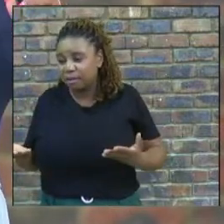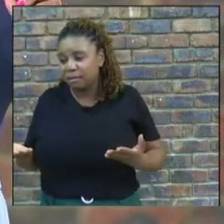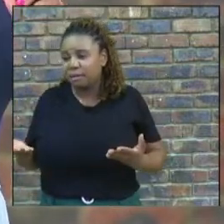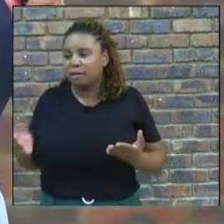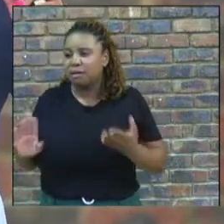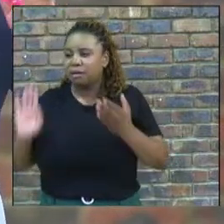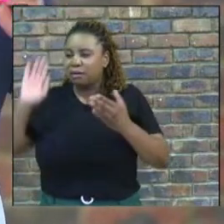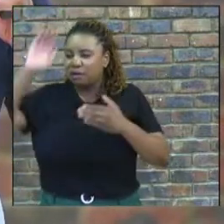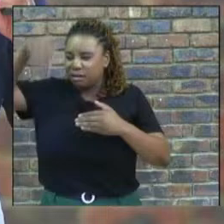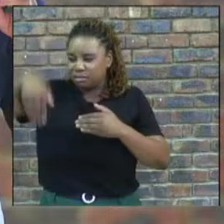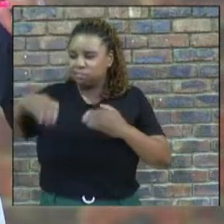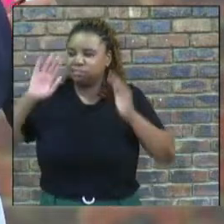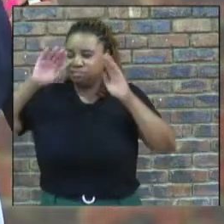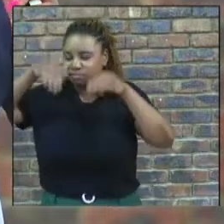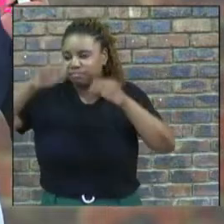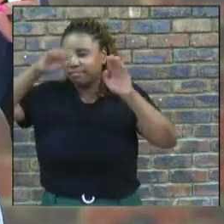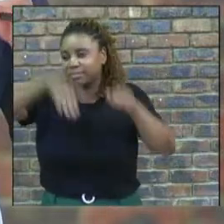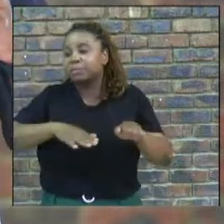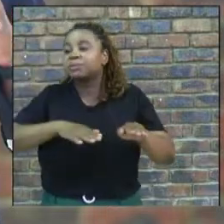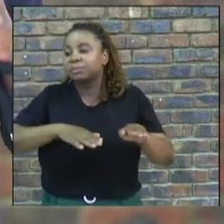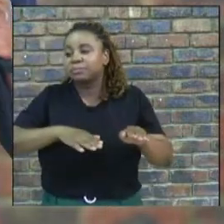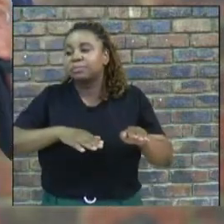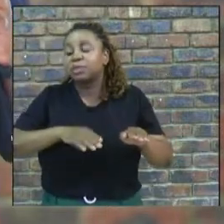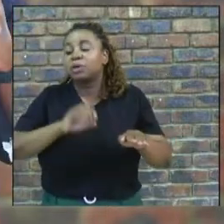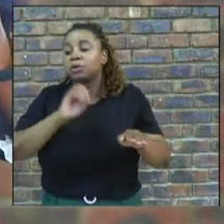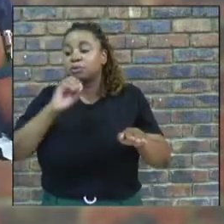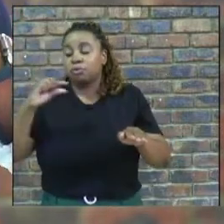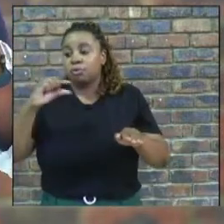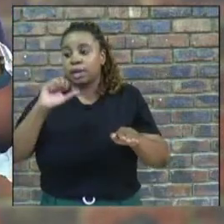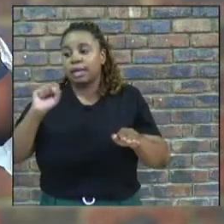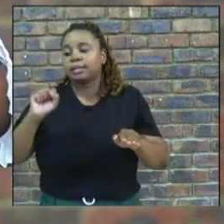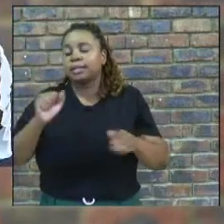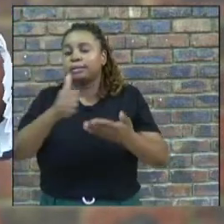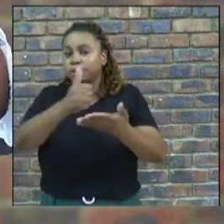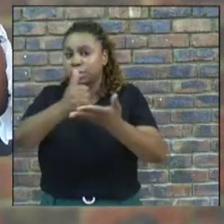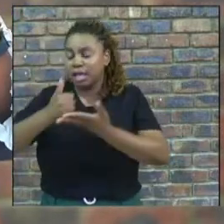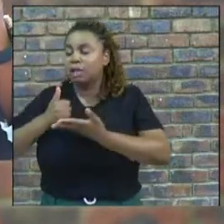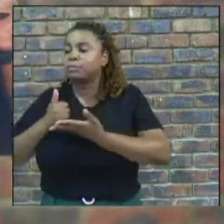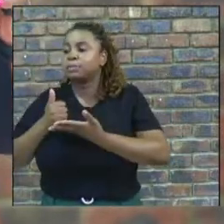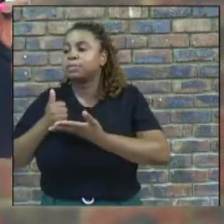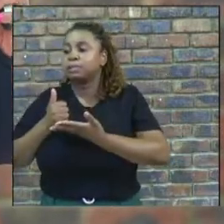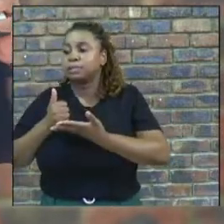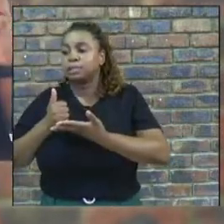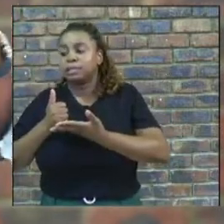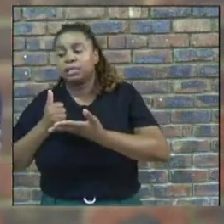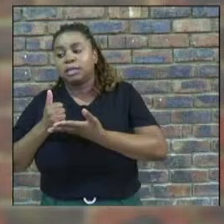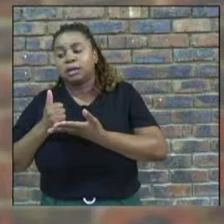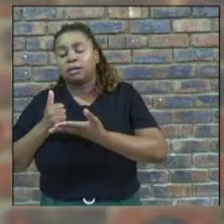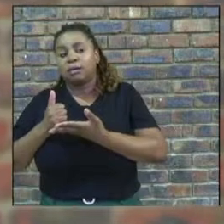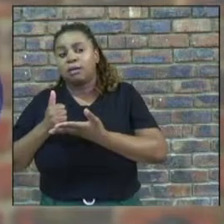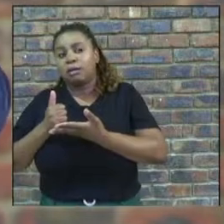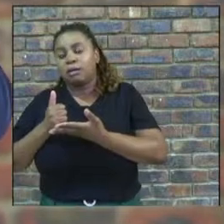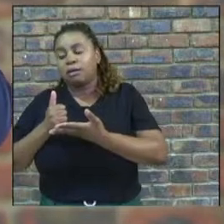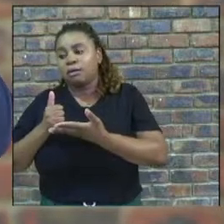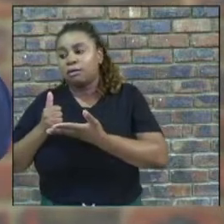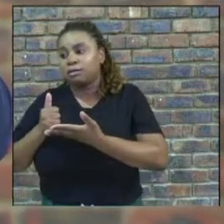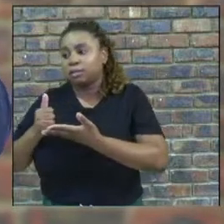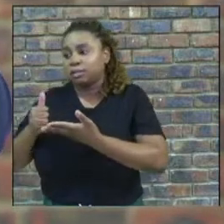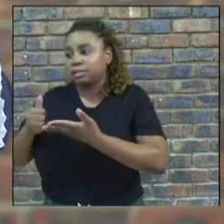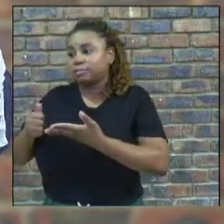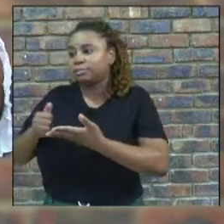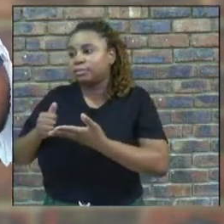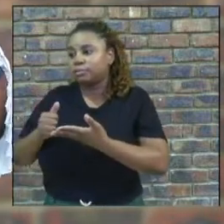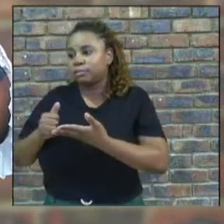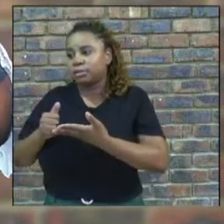ya ntshiwa. Ke gas e leng gore e tlo go re thusa le rona because re na le di challenge ang re la bona re na